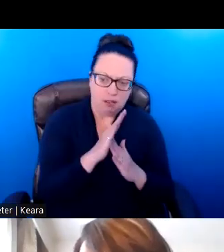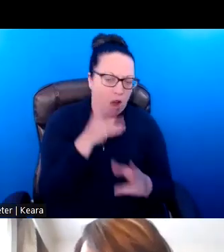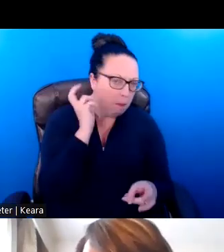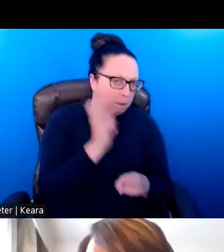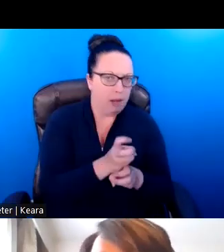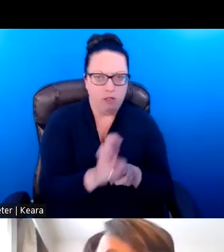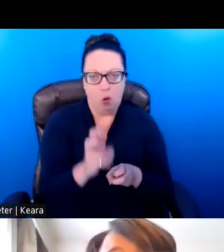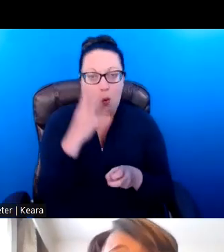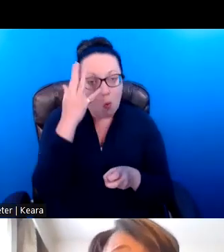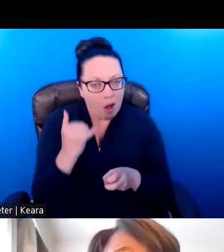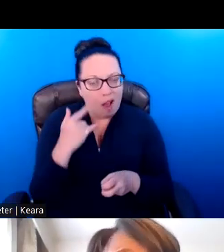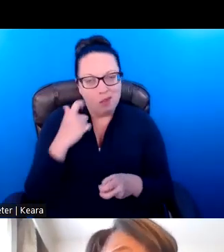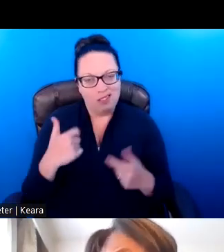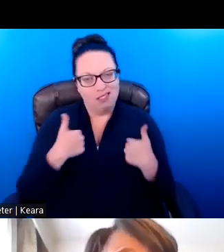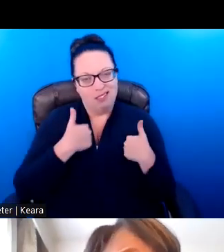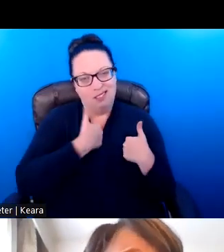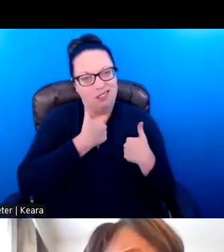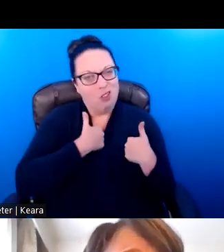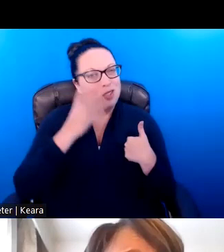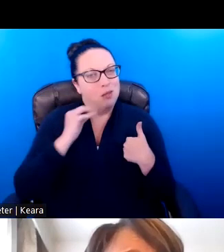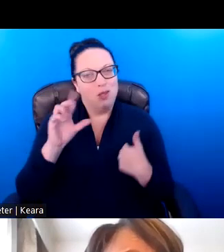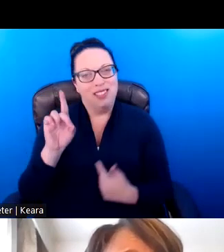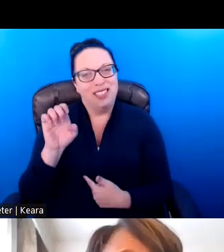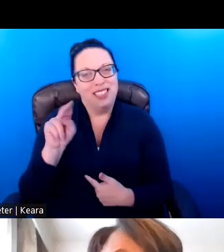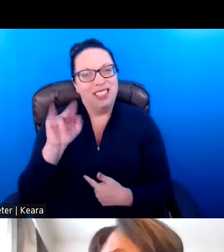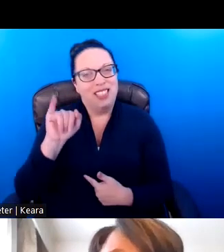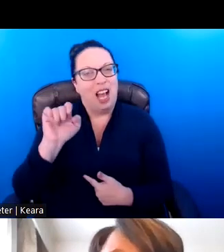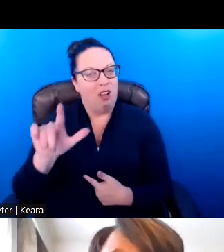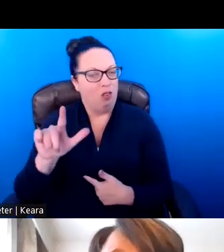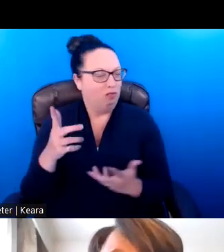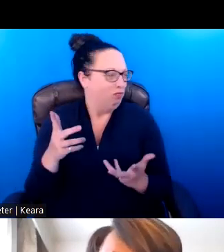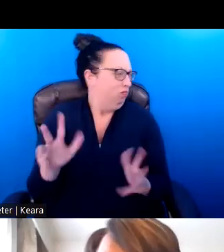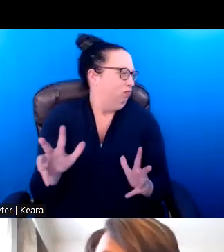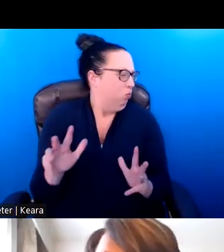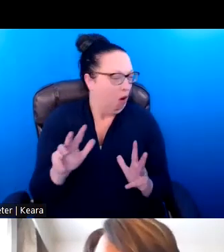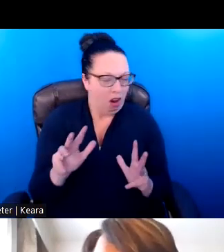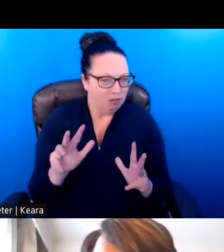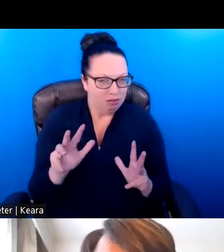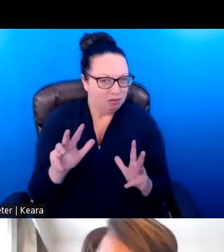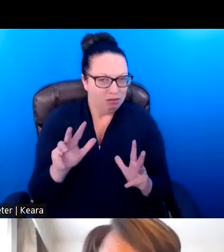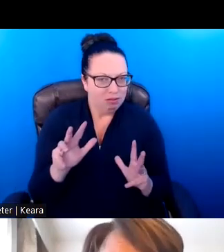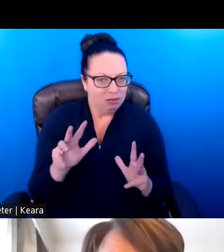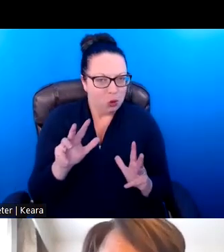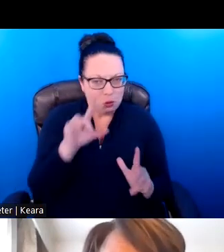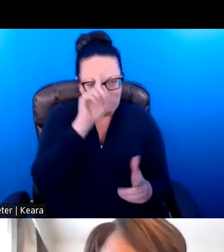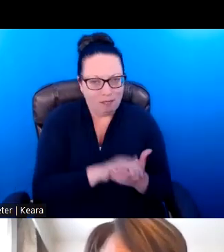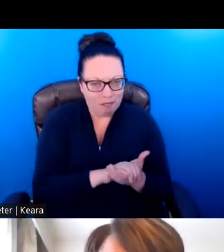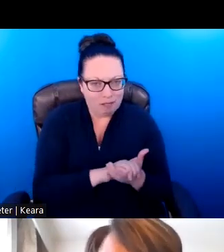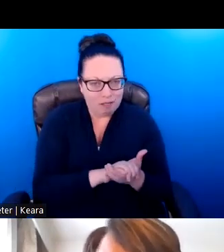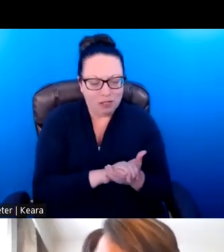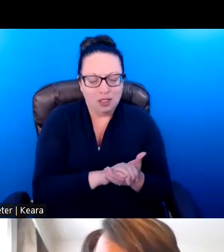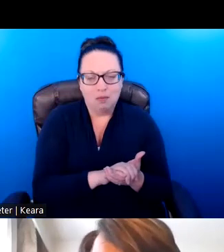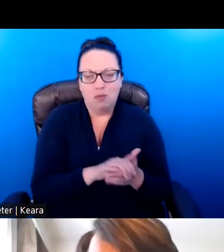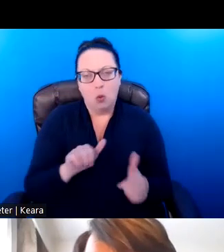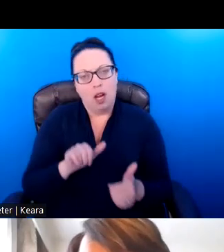denial. I had the support, though, of the school, the education, when I